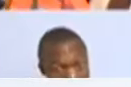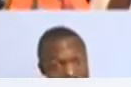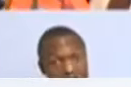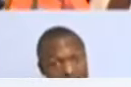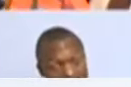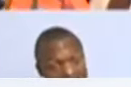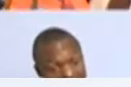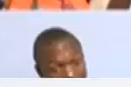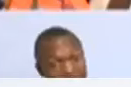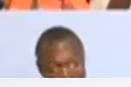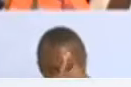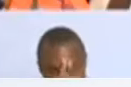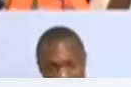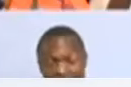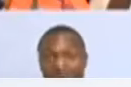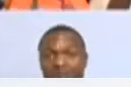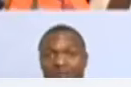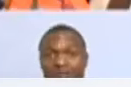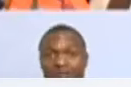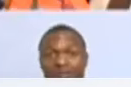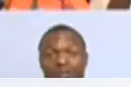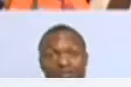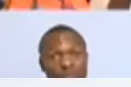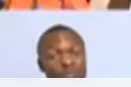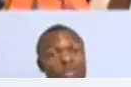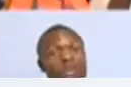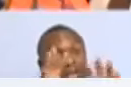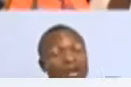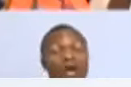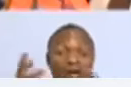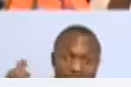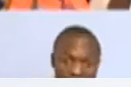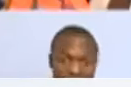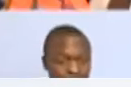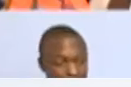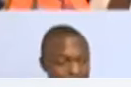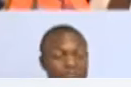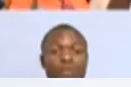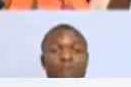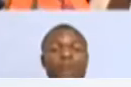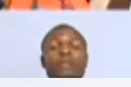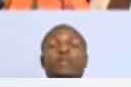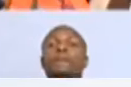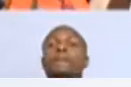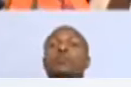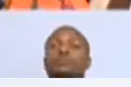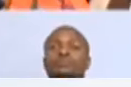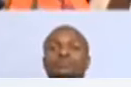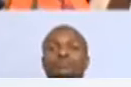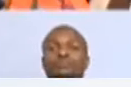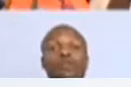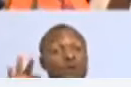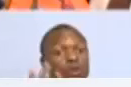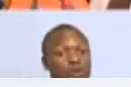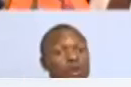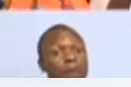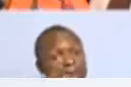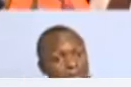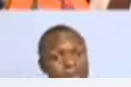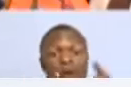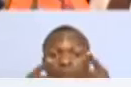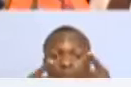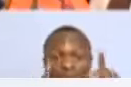decisions to take account of morality as well. Because it's creating problems to elect people into public